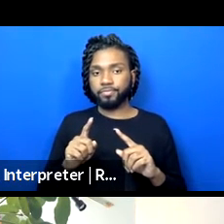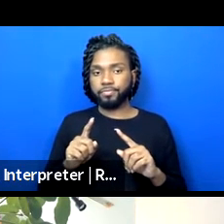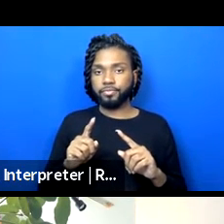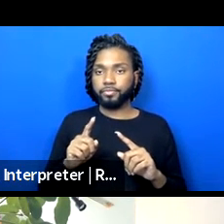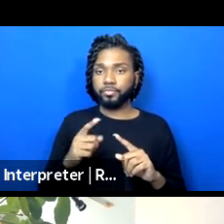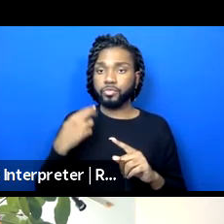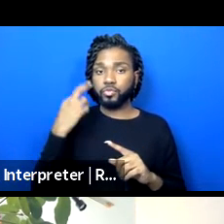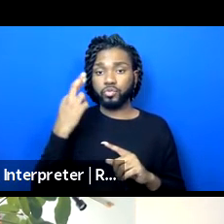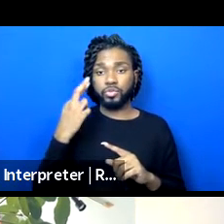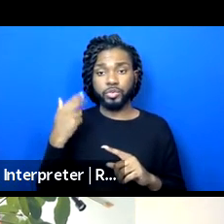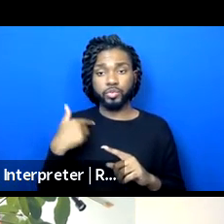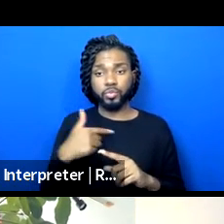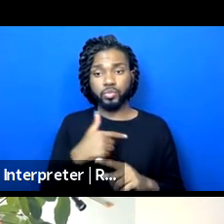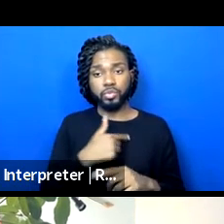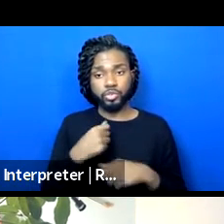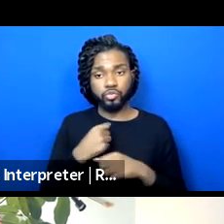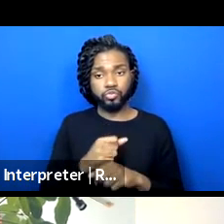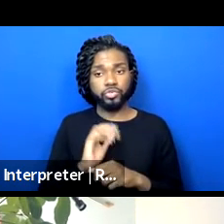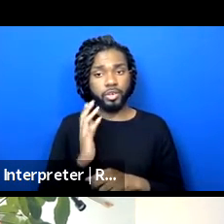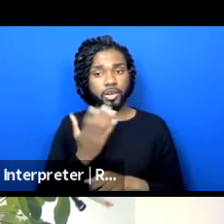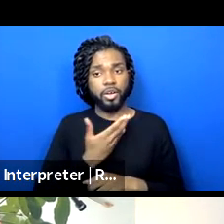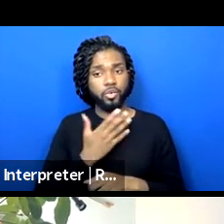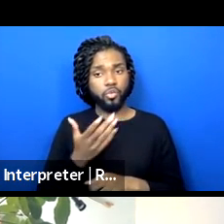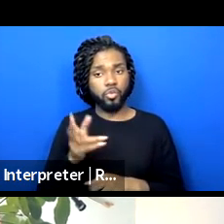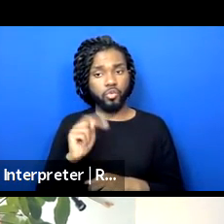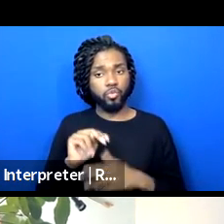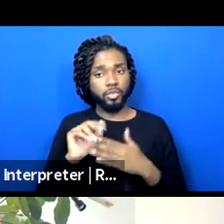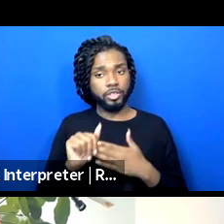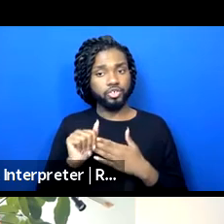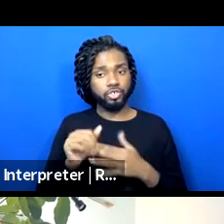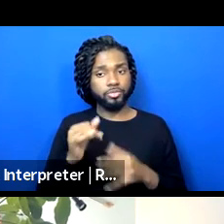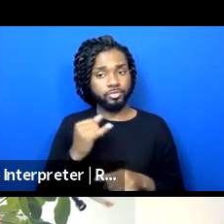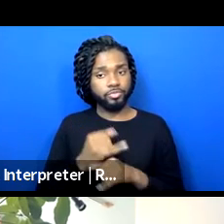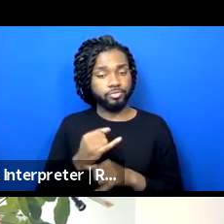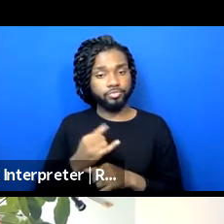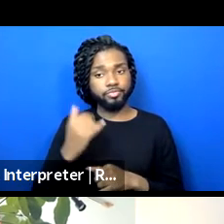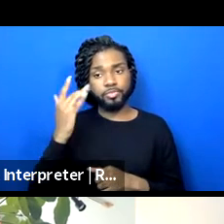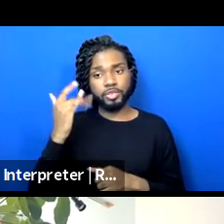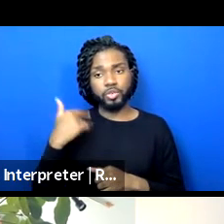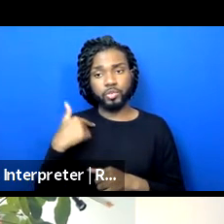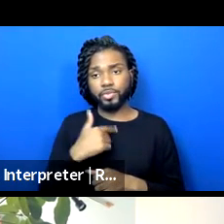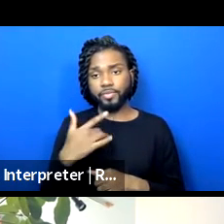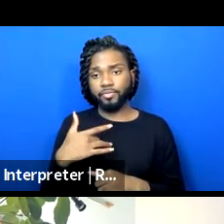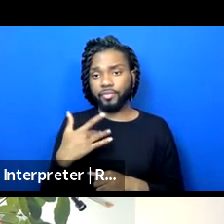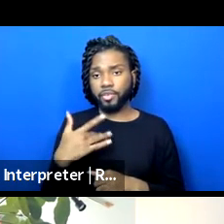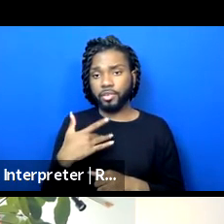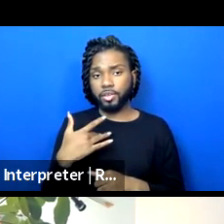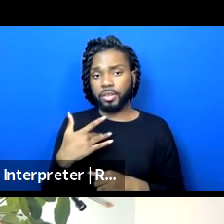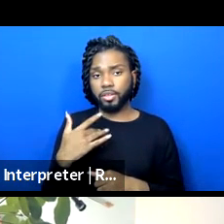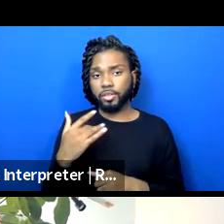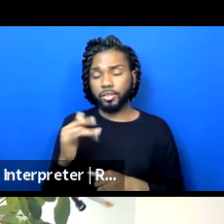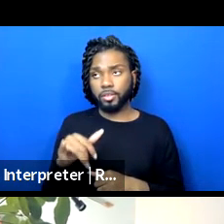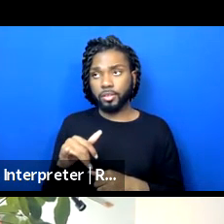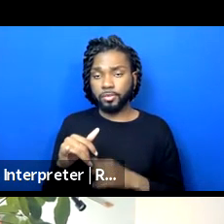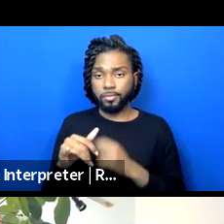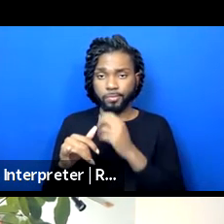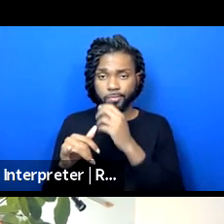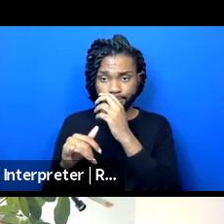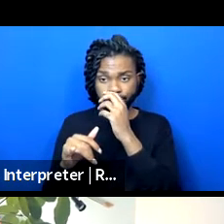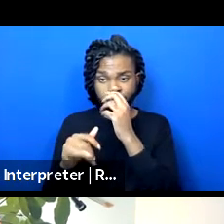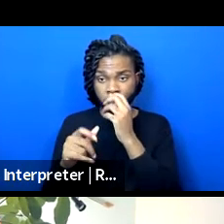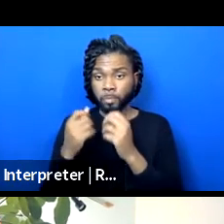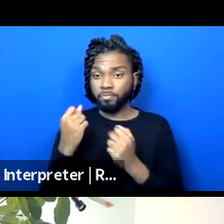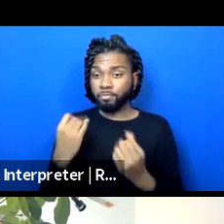the reason that we created our own Leadership Institute is because we felt that many perhaps of the